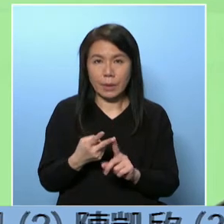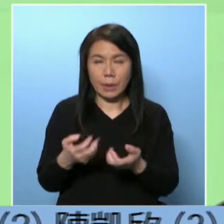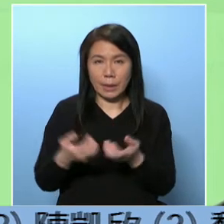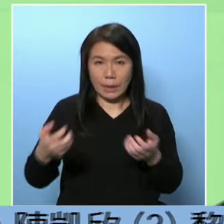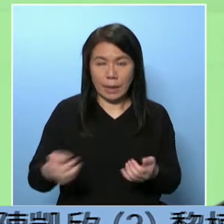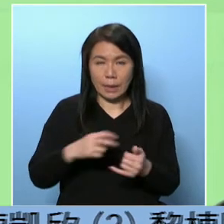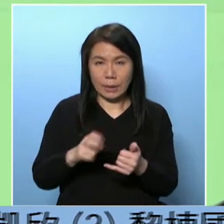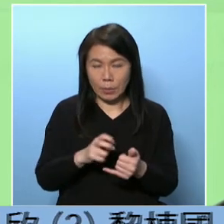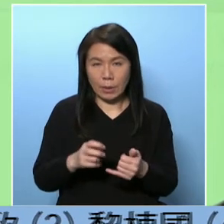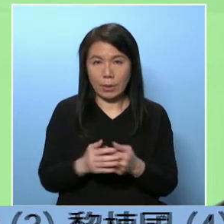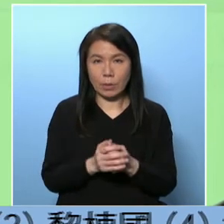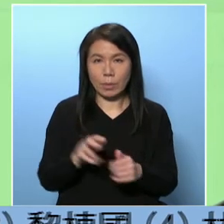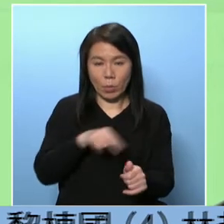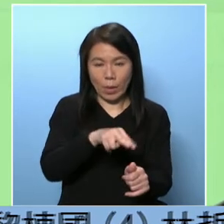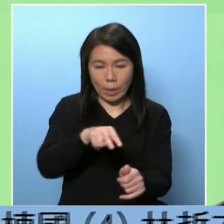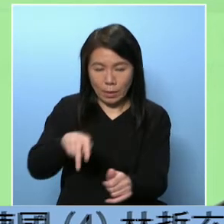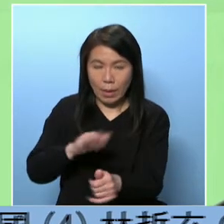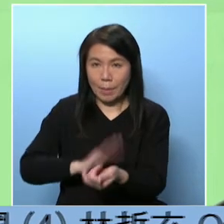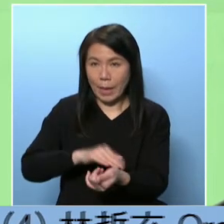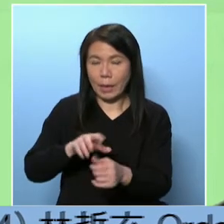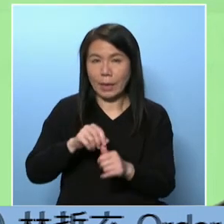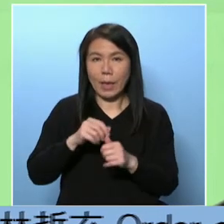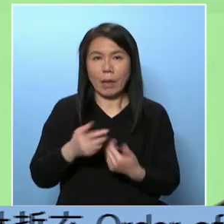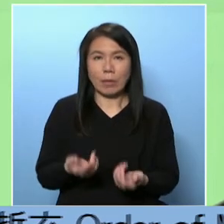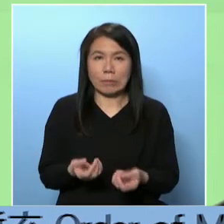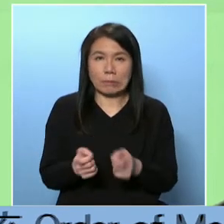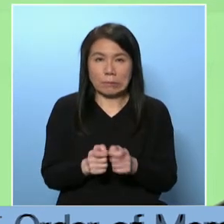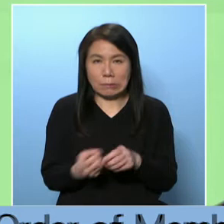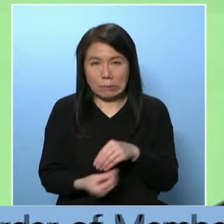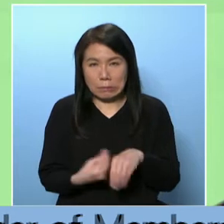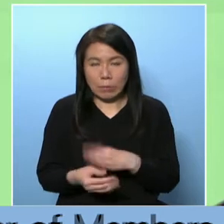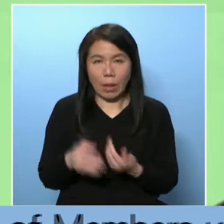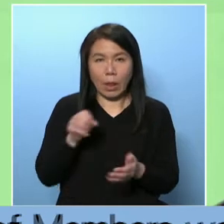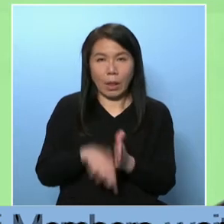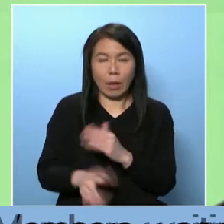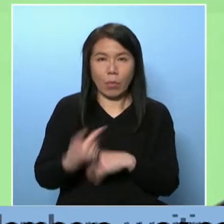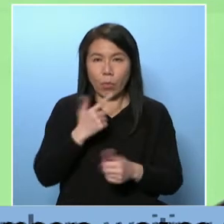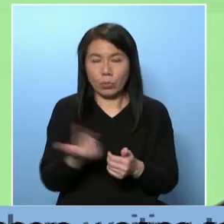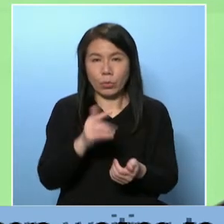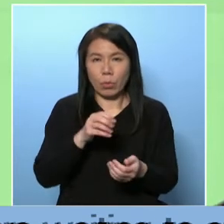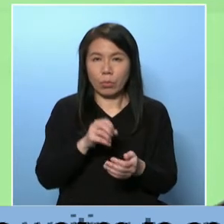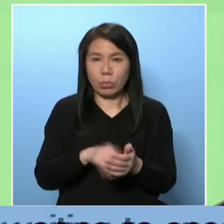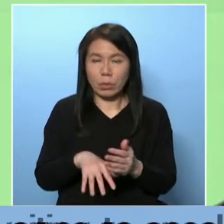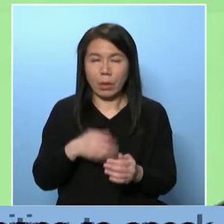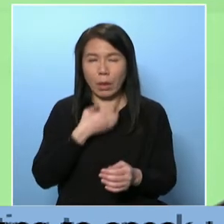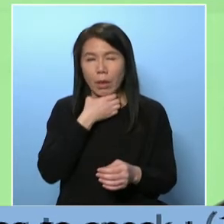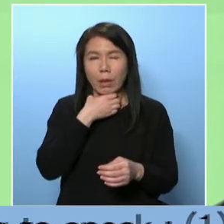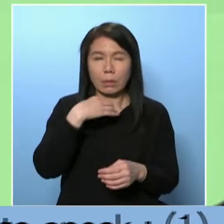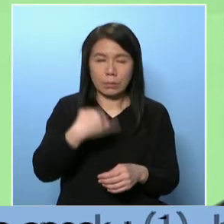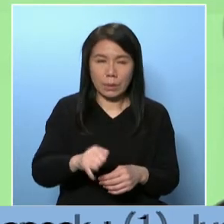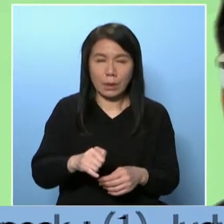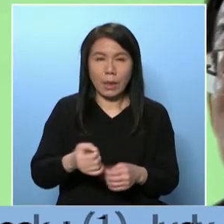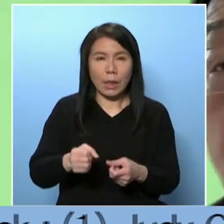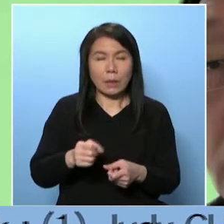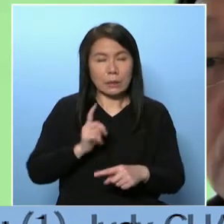fight the pandemic. Yet in terms of tracking, tracing, there is still a shortage of resources, and therefore in different areas, so